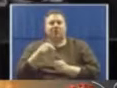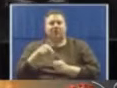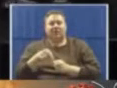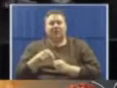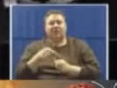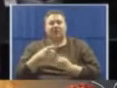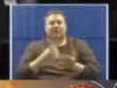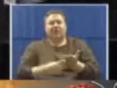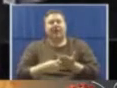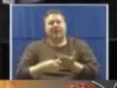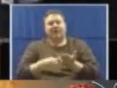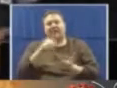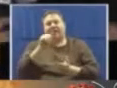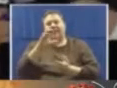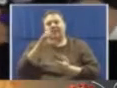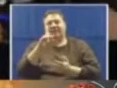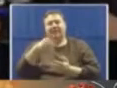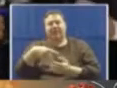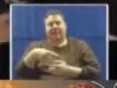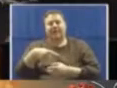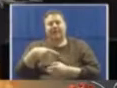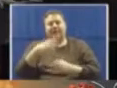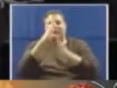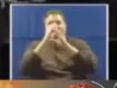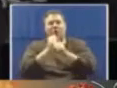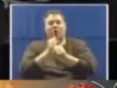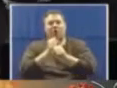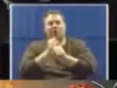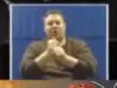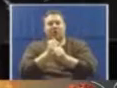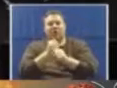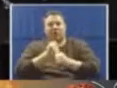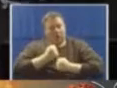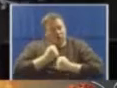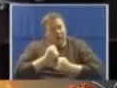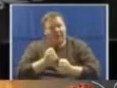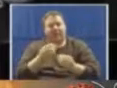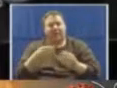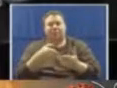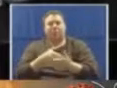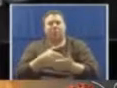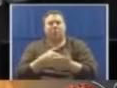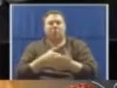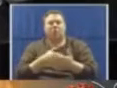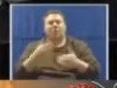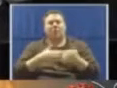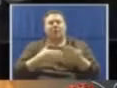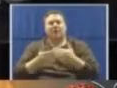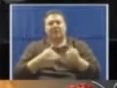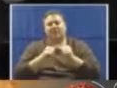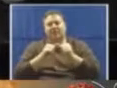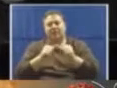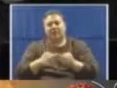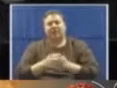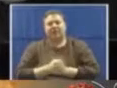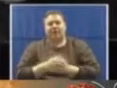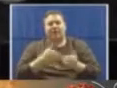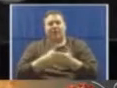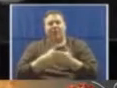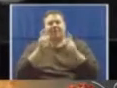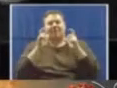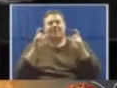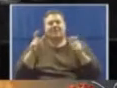ACDP wish to focus on key drivers and barriers to build resilience and sustainability. The biggest barrier is